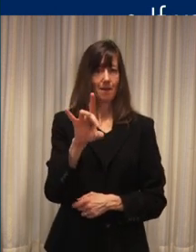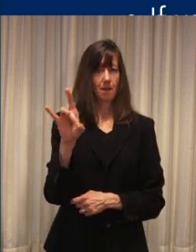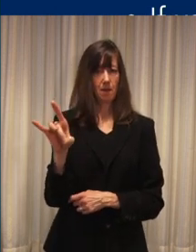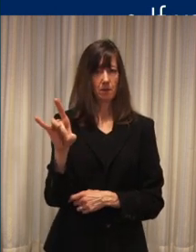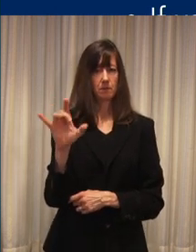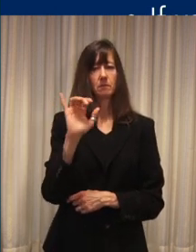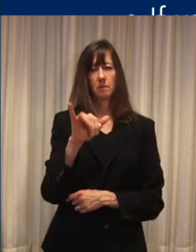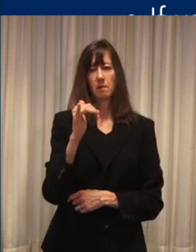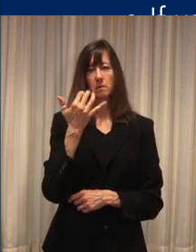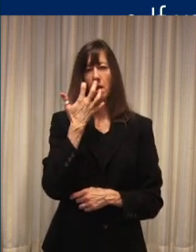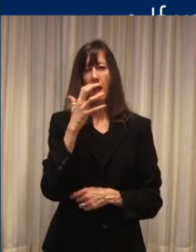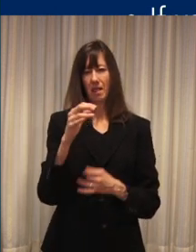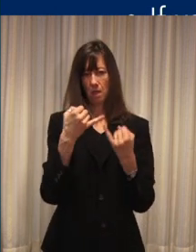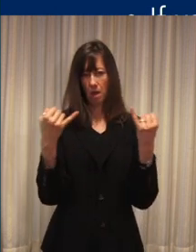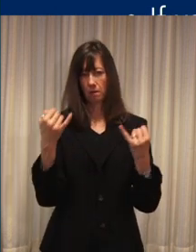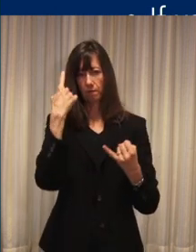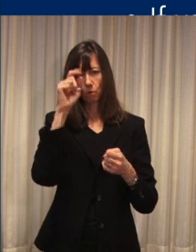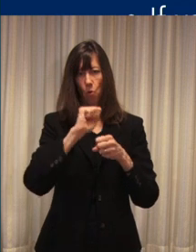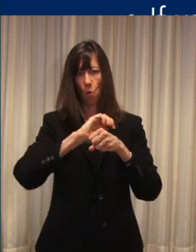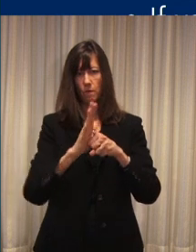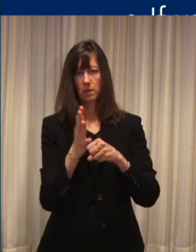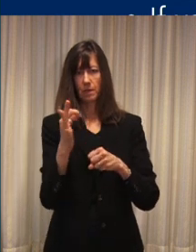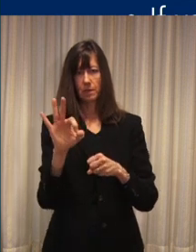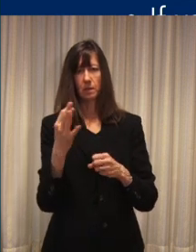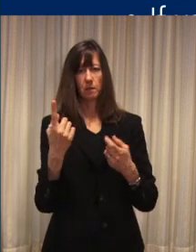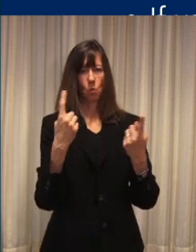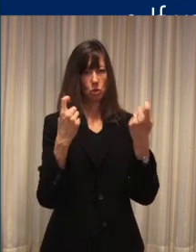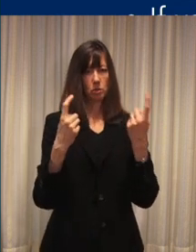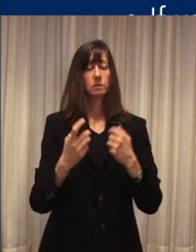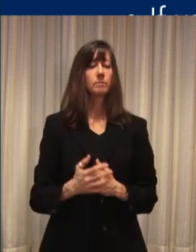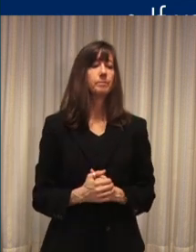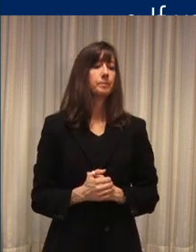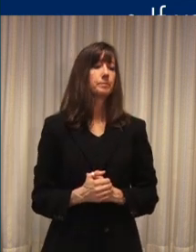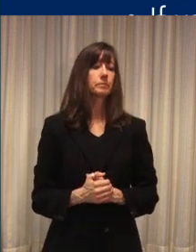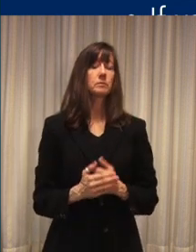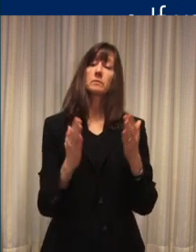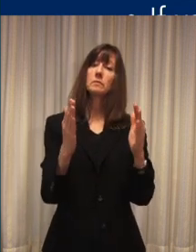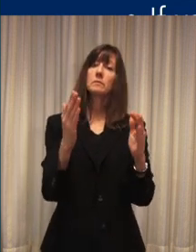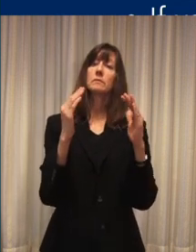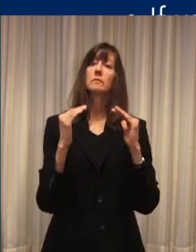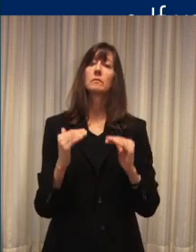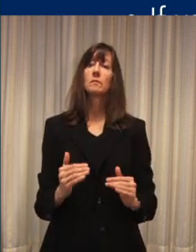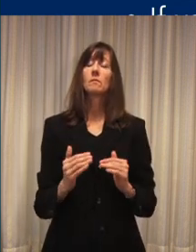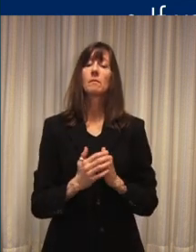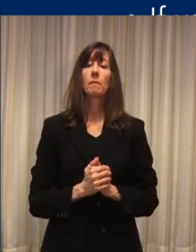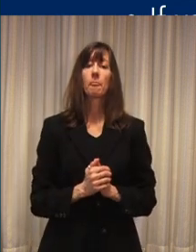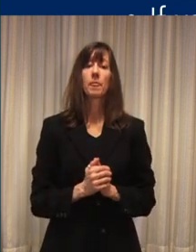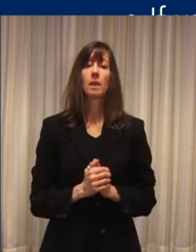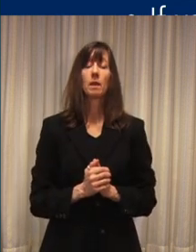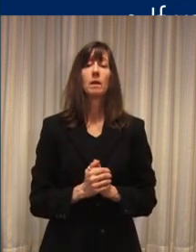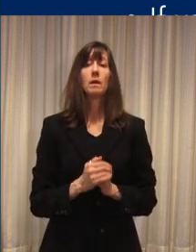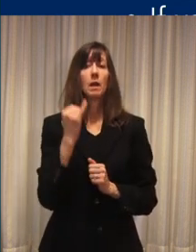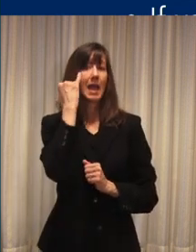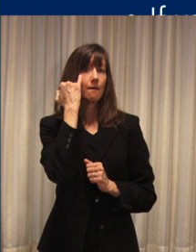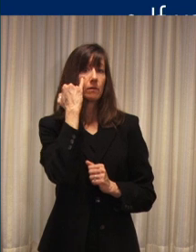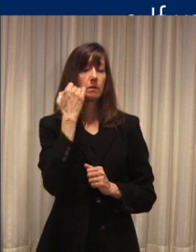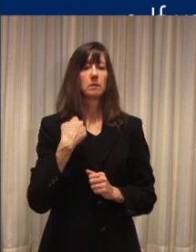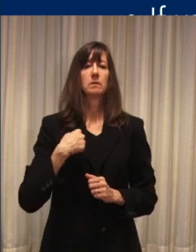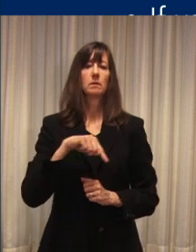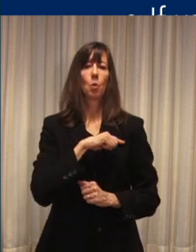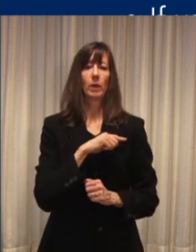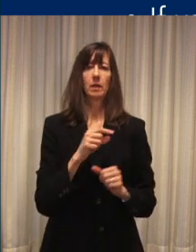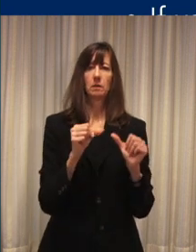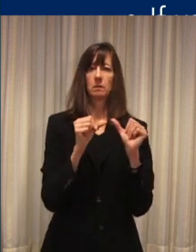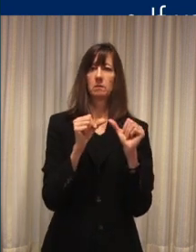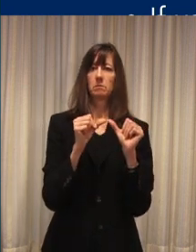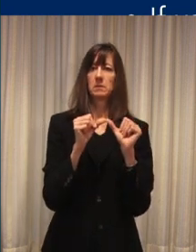845-443-8888. So we are going to continue to, even as we hopefully continue to see the cases